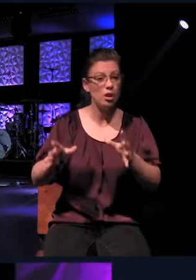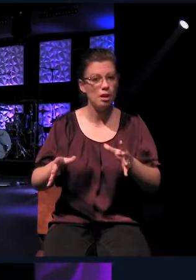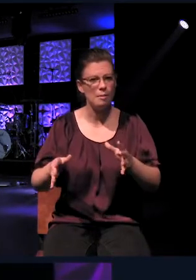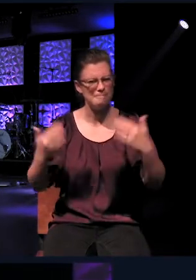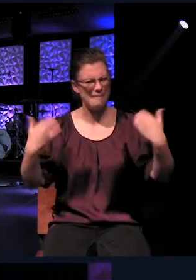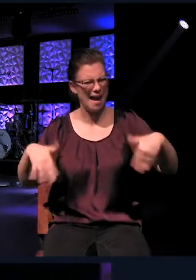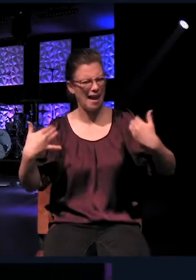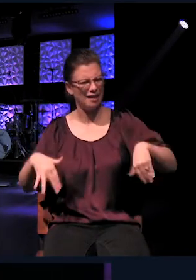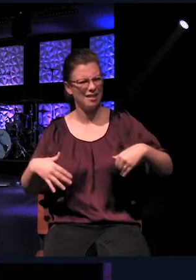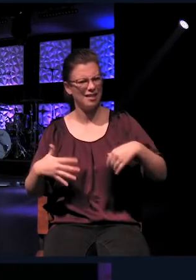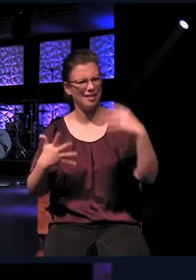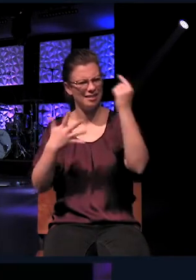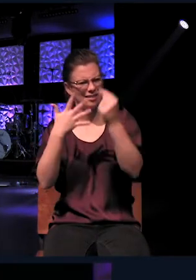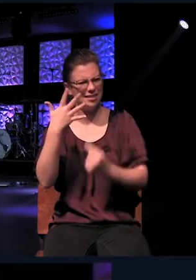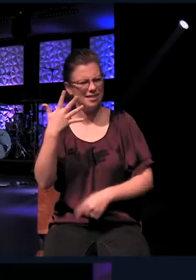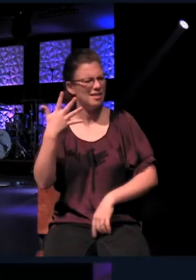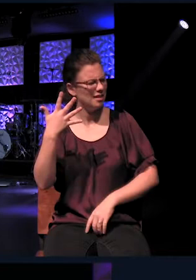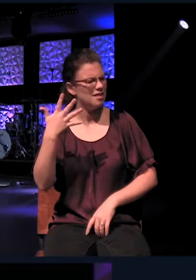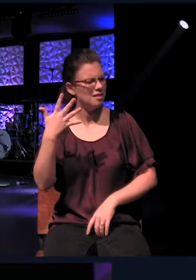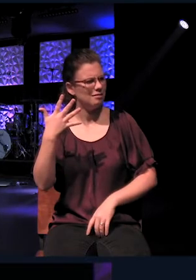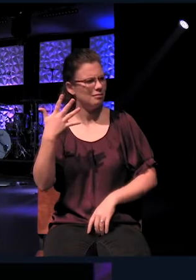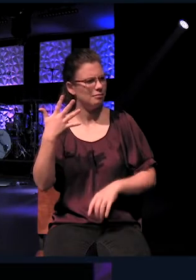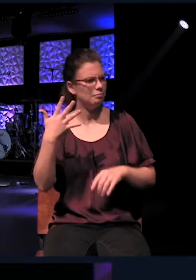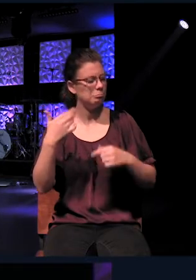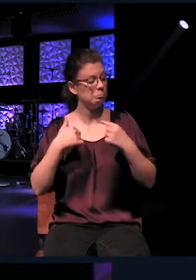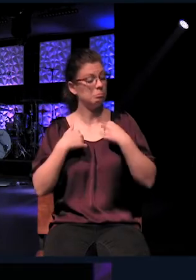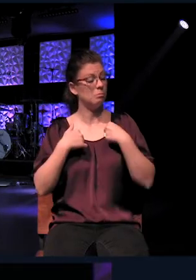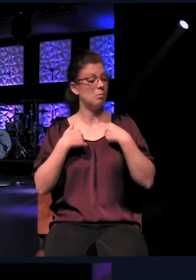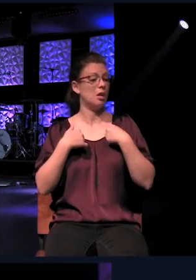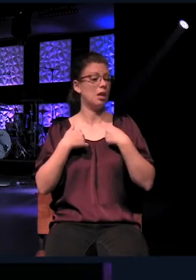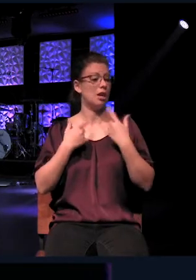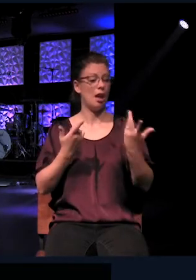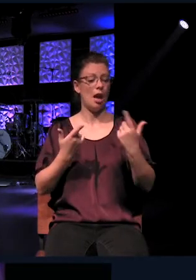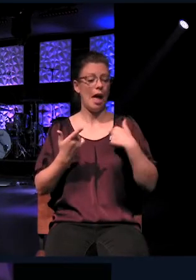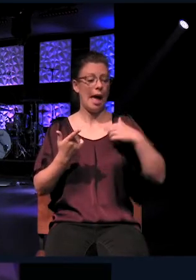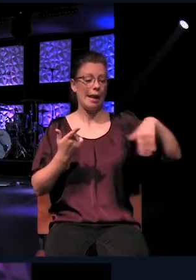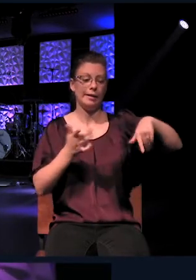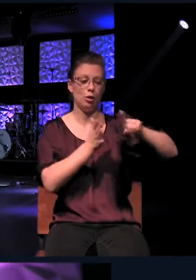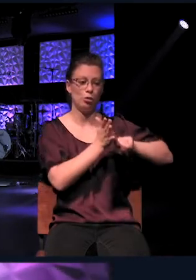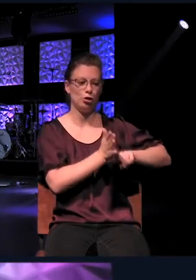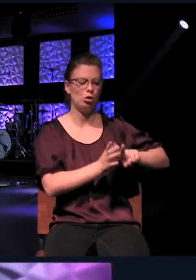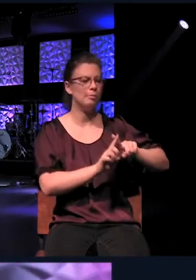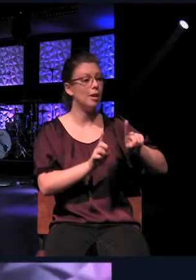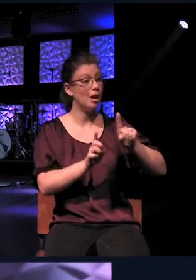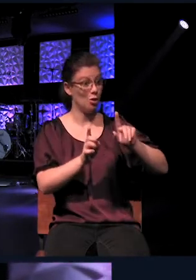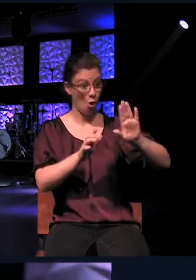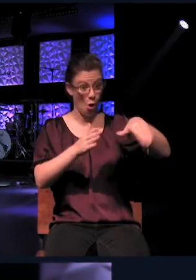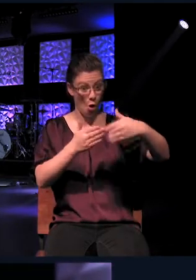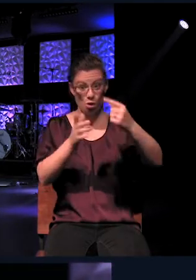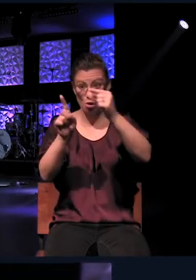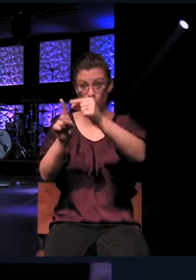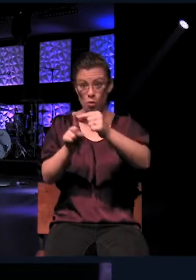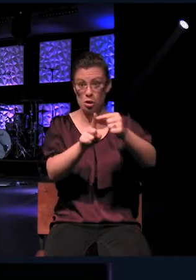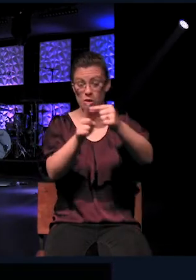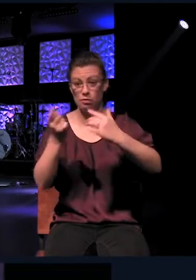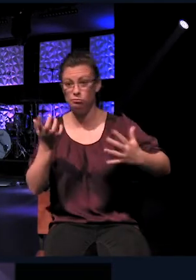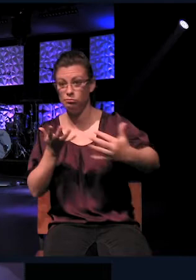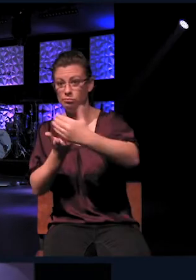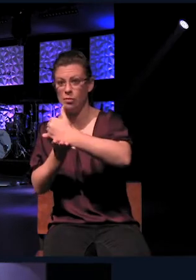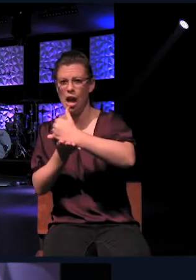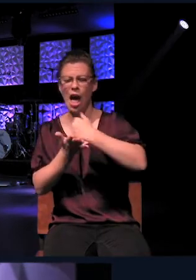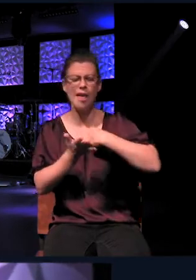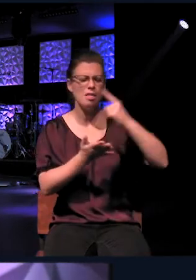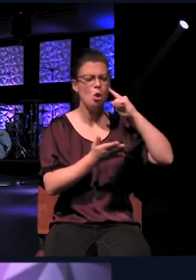Man. So I looked up, no, I didn't look up yet, but I took all those words because I was wondering what's the opposite of